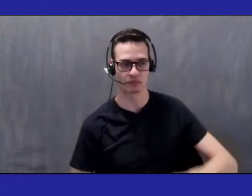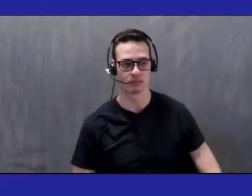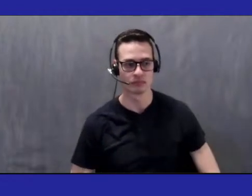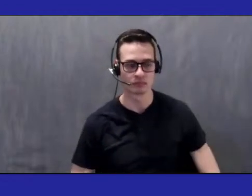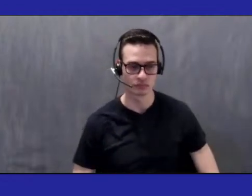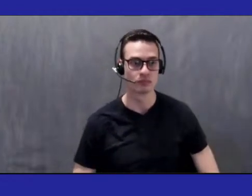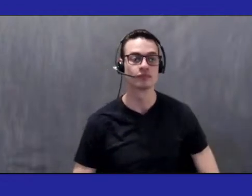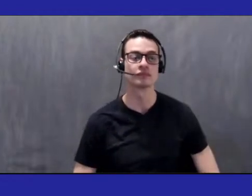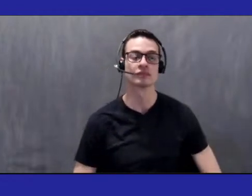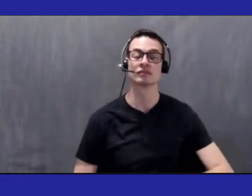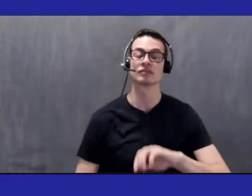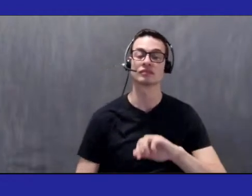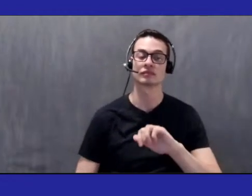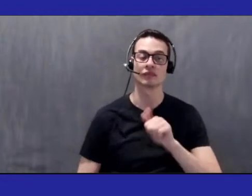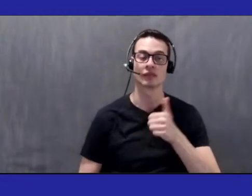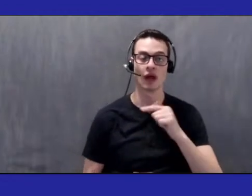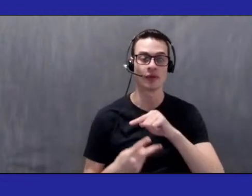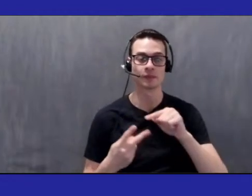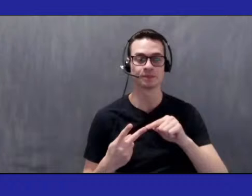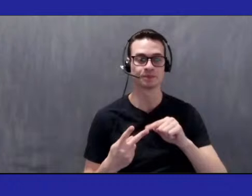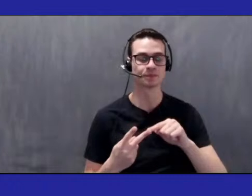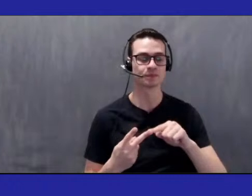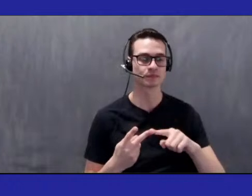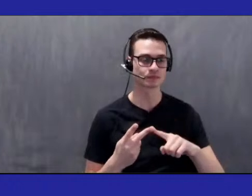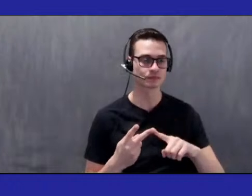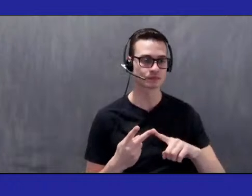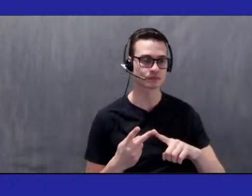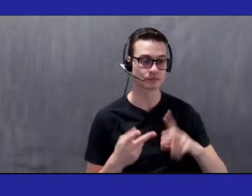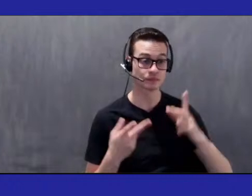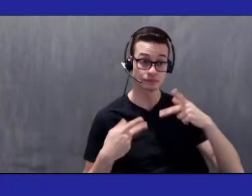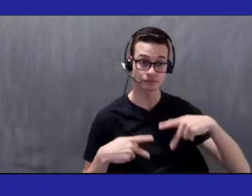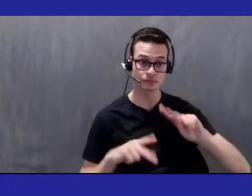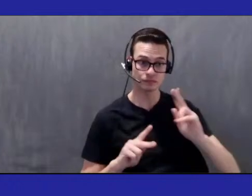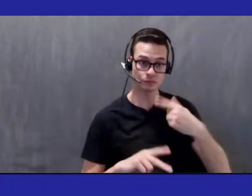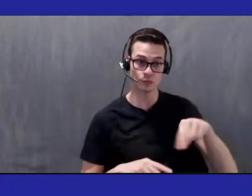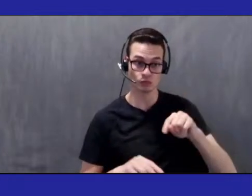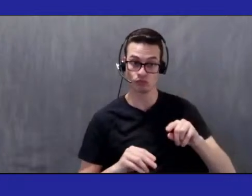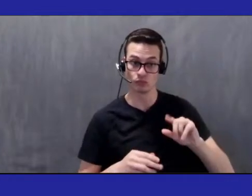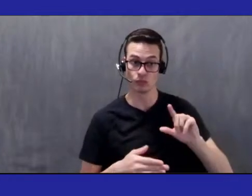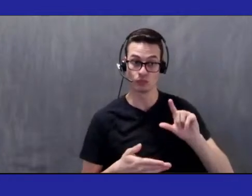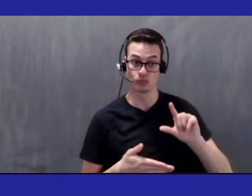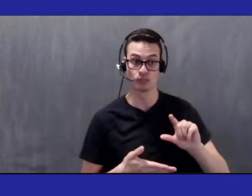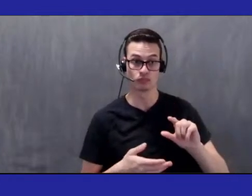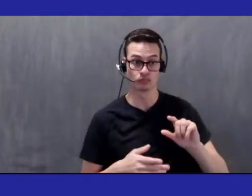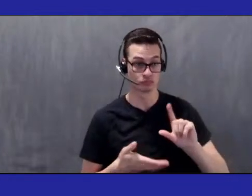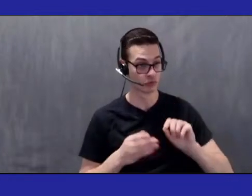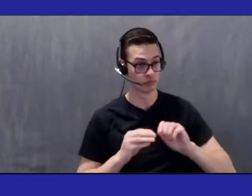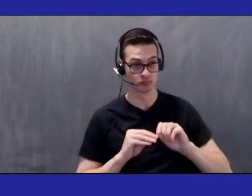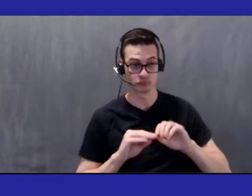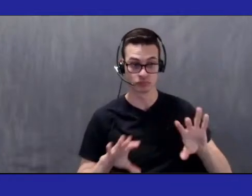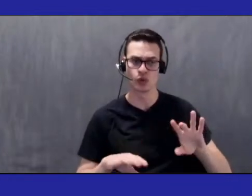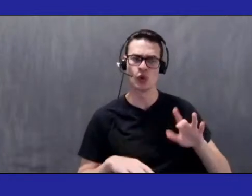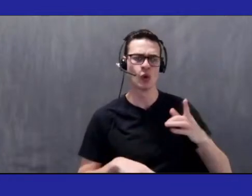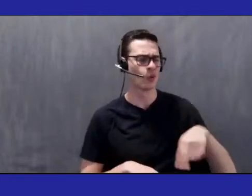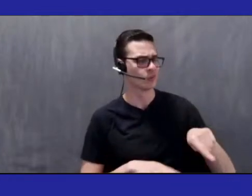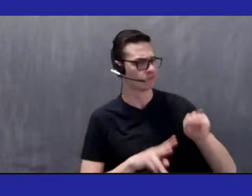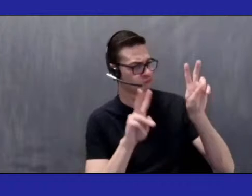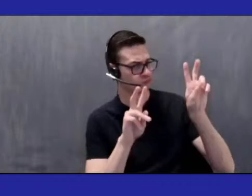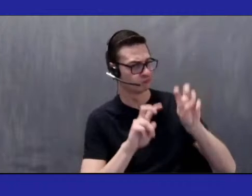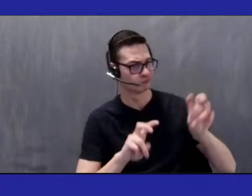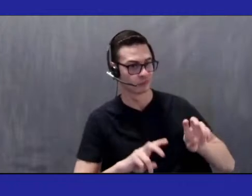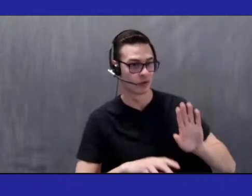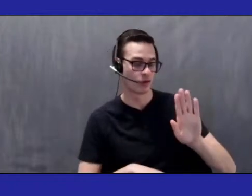difficult is the opportunities that we issue. We look at the vendor diversity